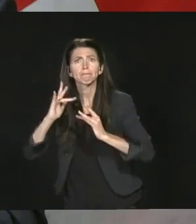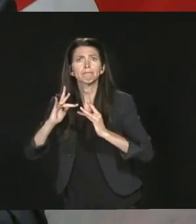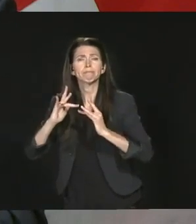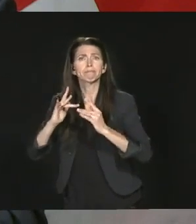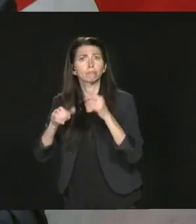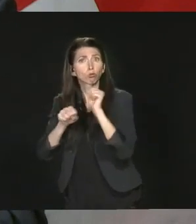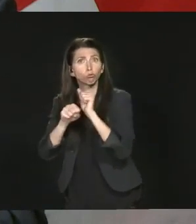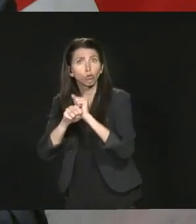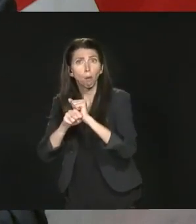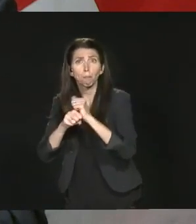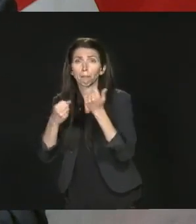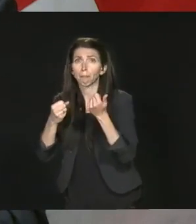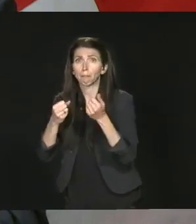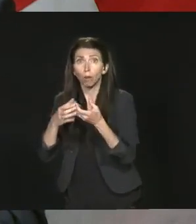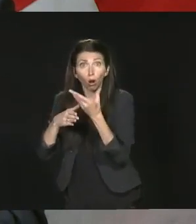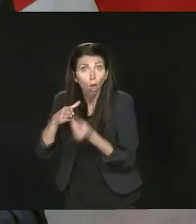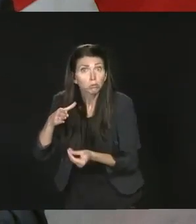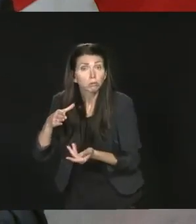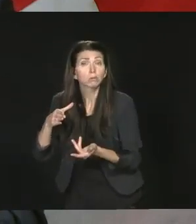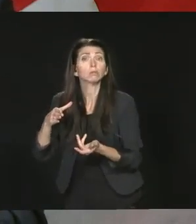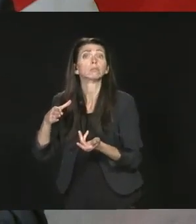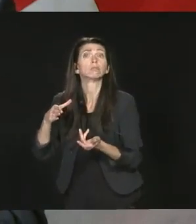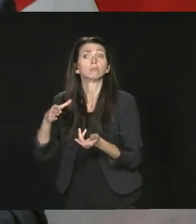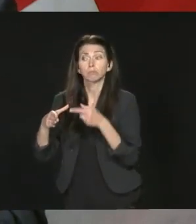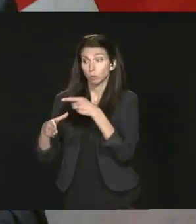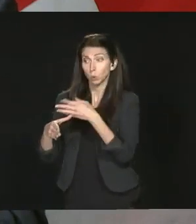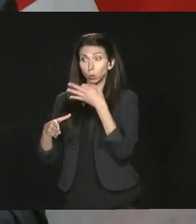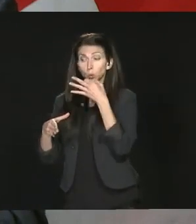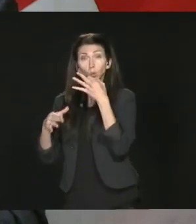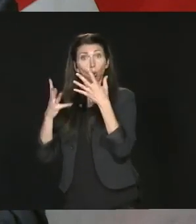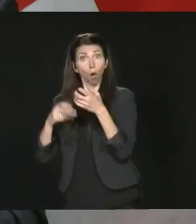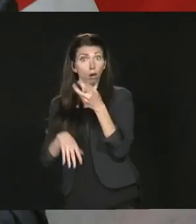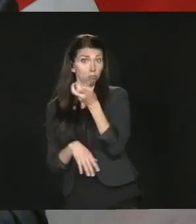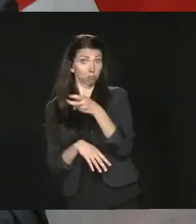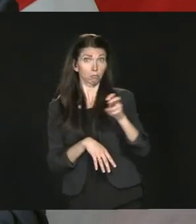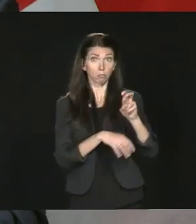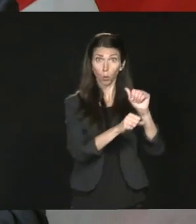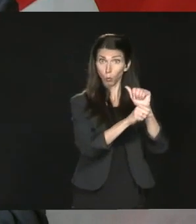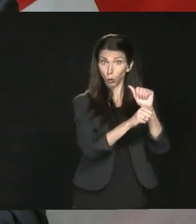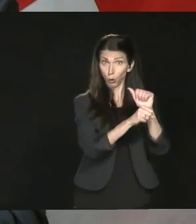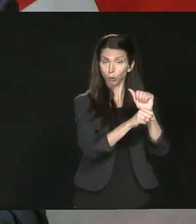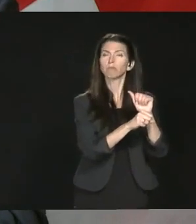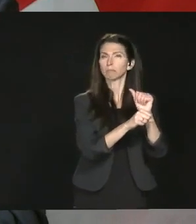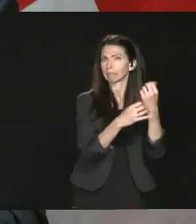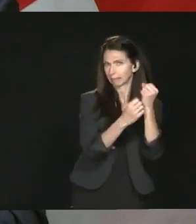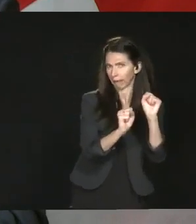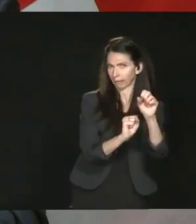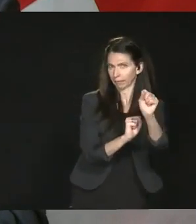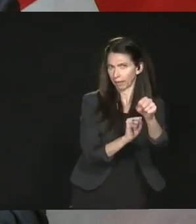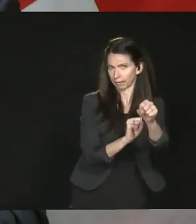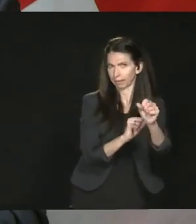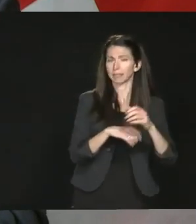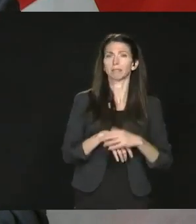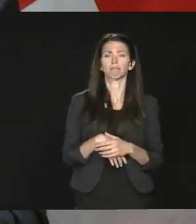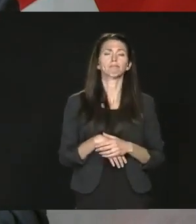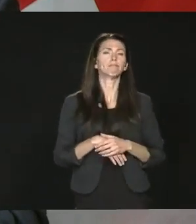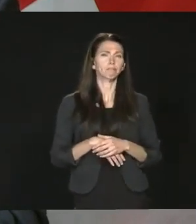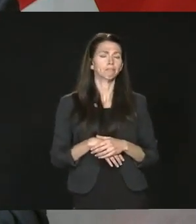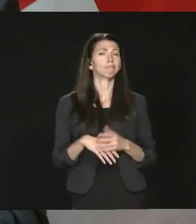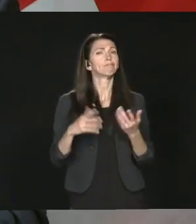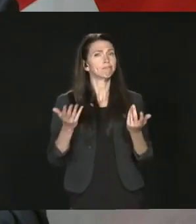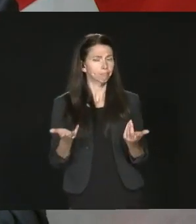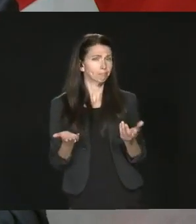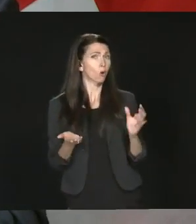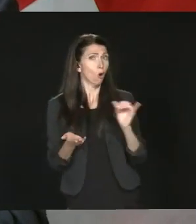return to work in a safe environment, and as well as ensuring that all Canadians understand that this is made in a rigorous